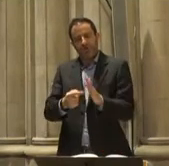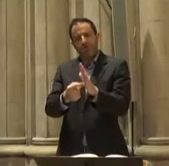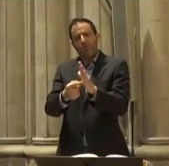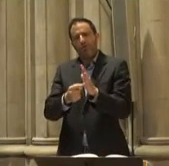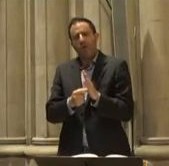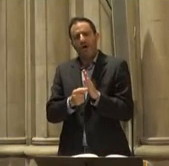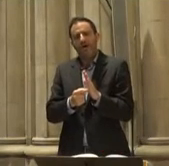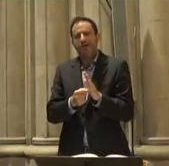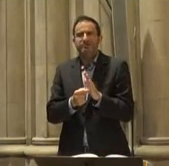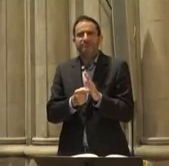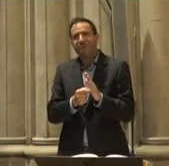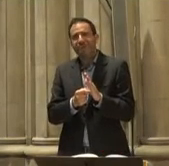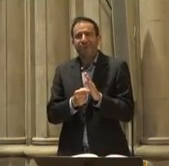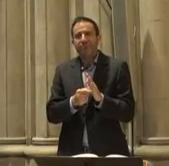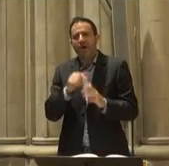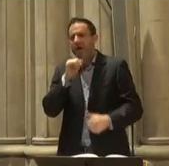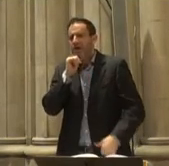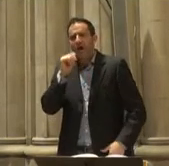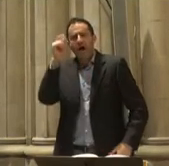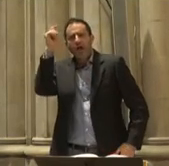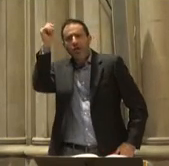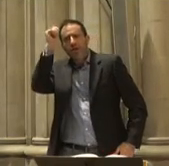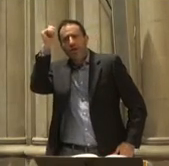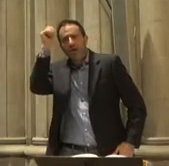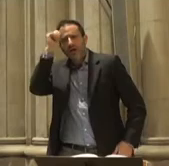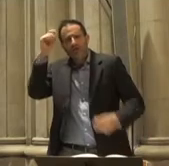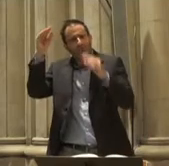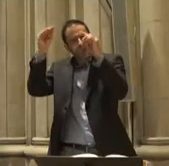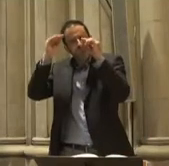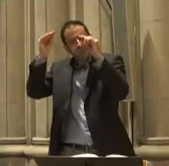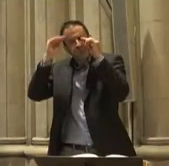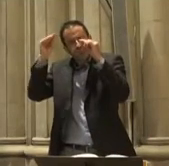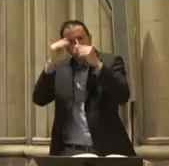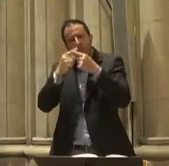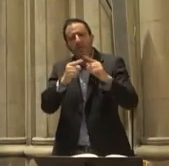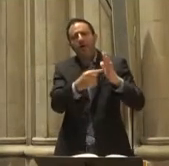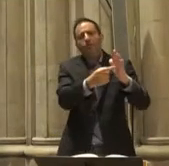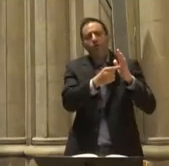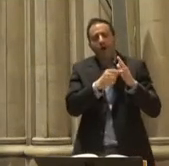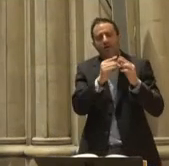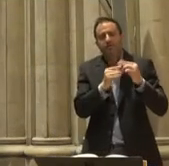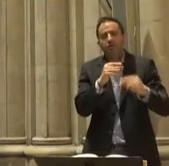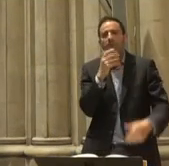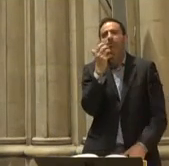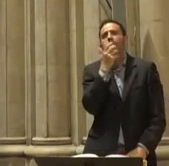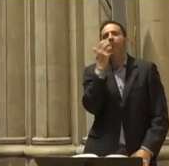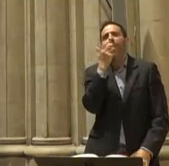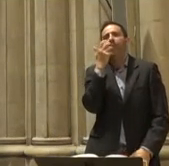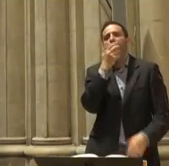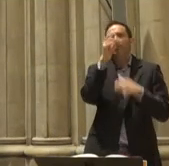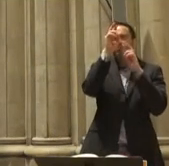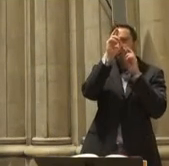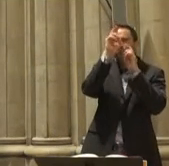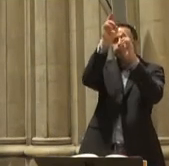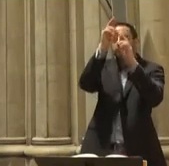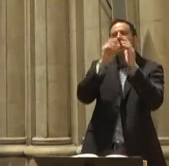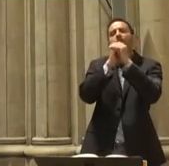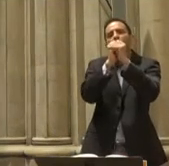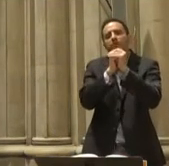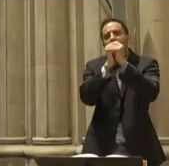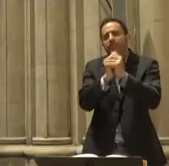less keen theological insights and more awe, reverence, and worship.